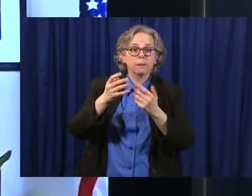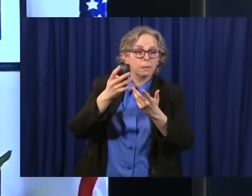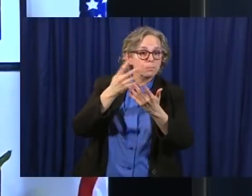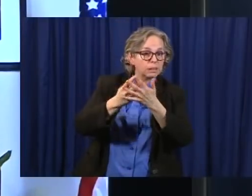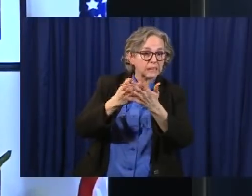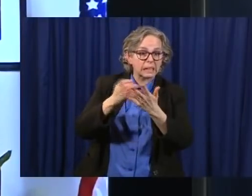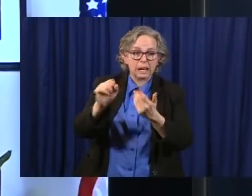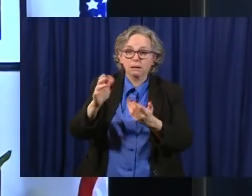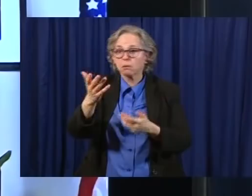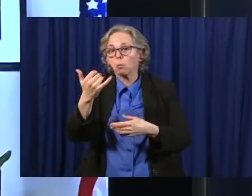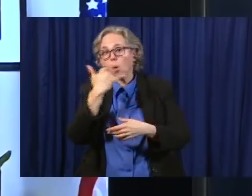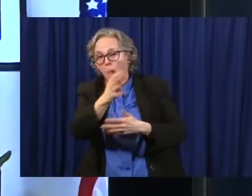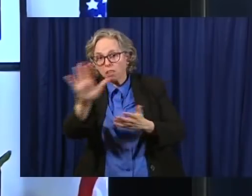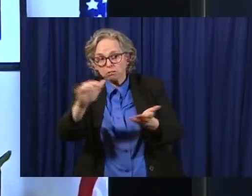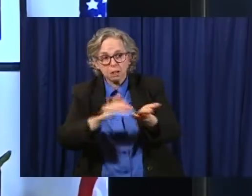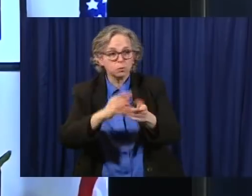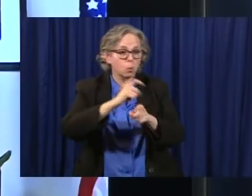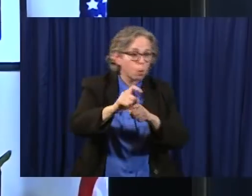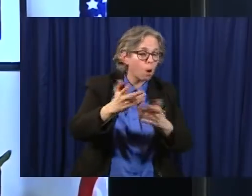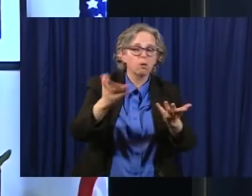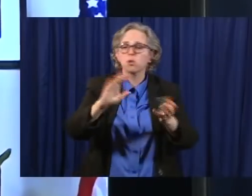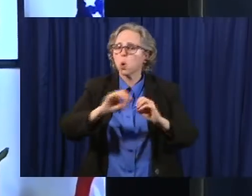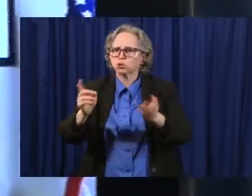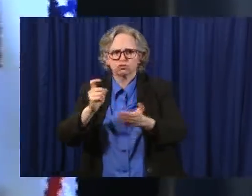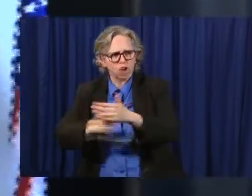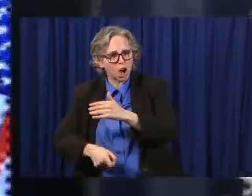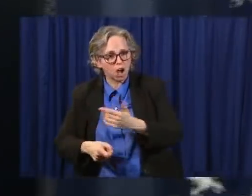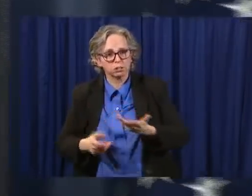health record to surveil what's going on.